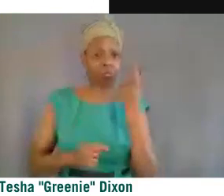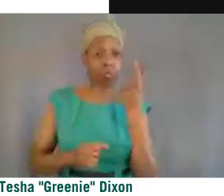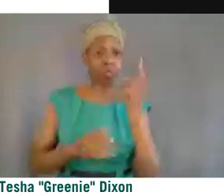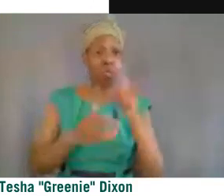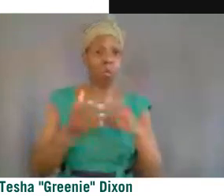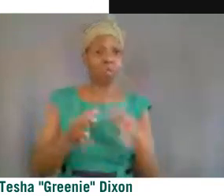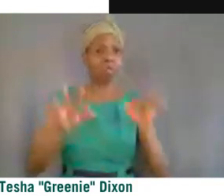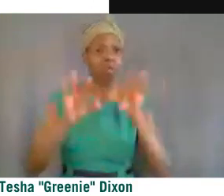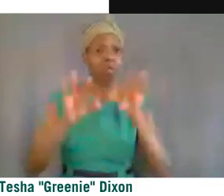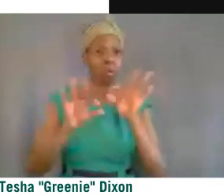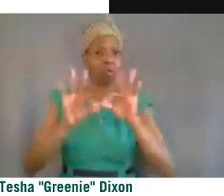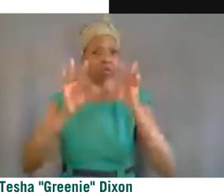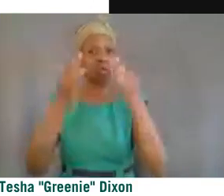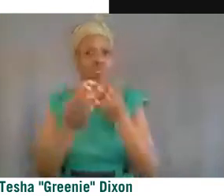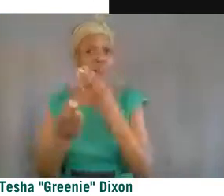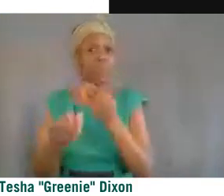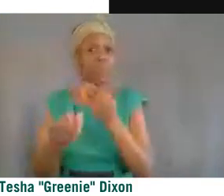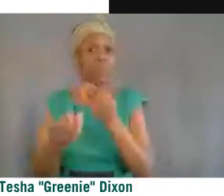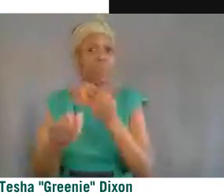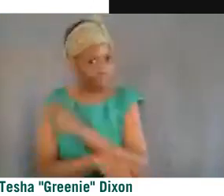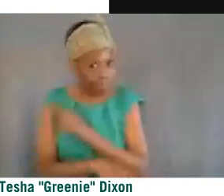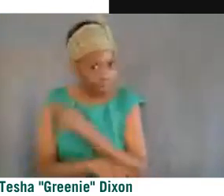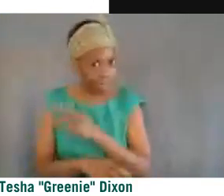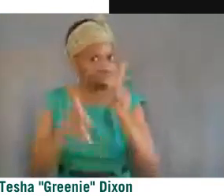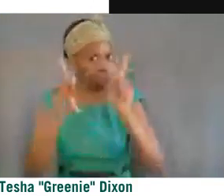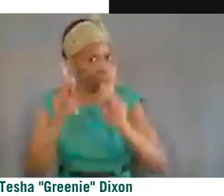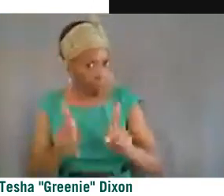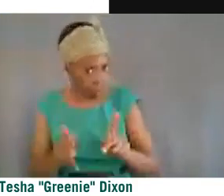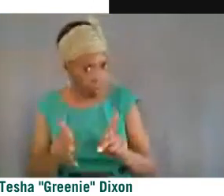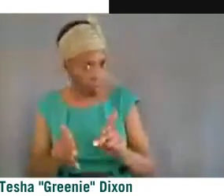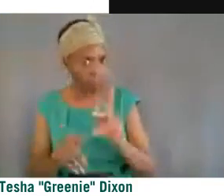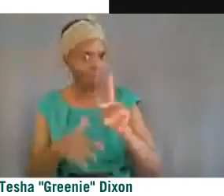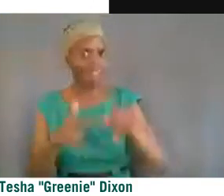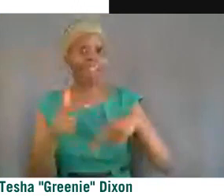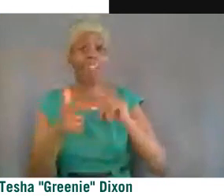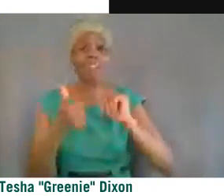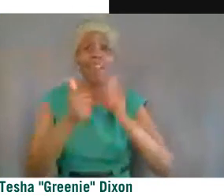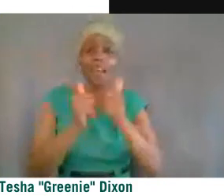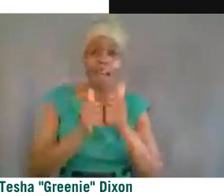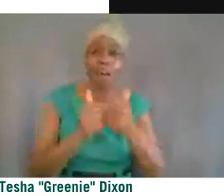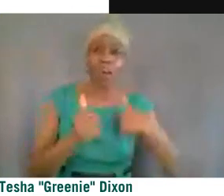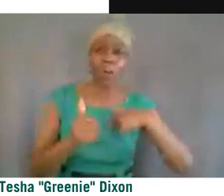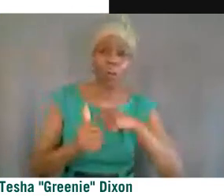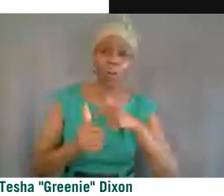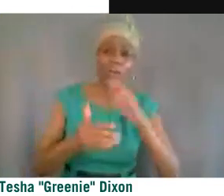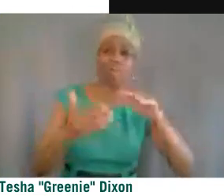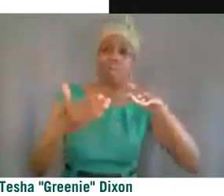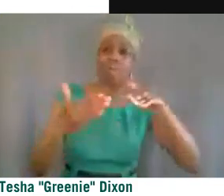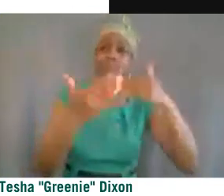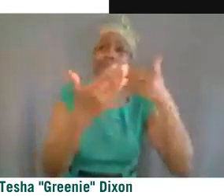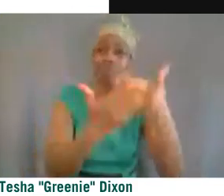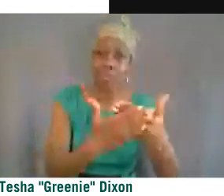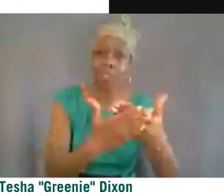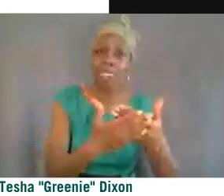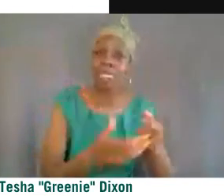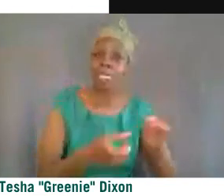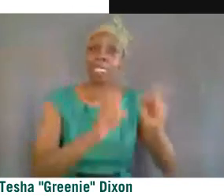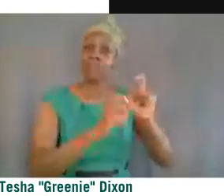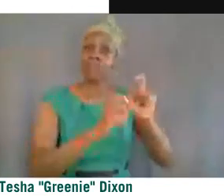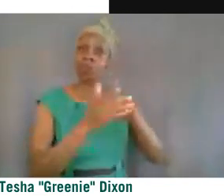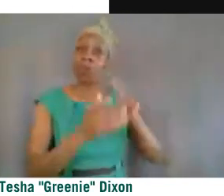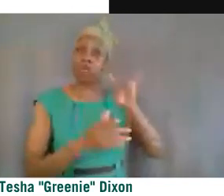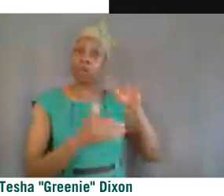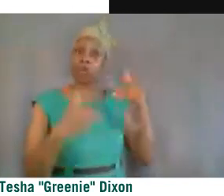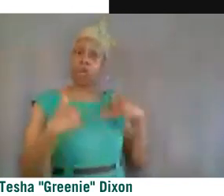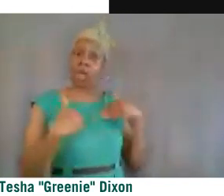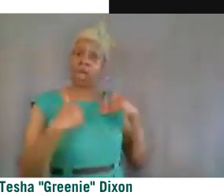the family and the person? And then how do we get there, giving the tools that we have? And you can only have